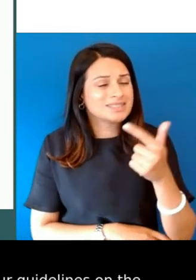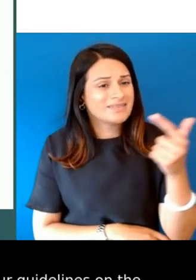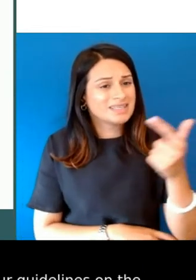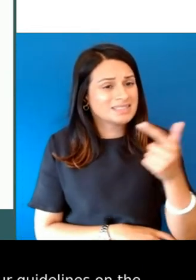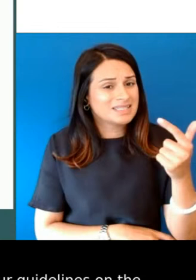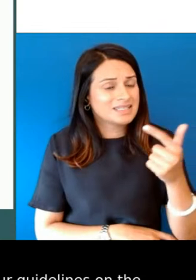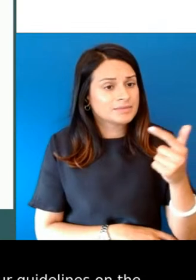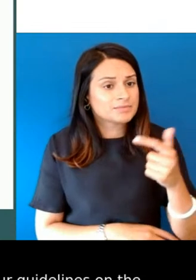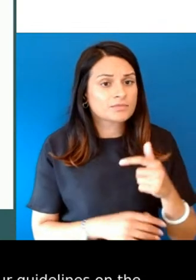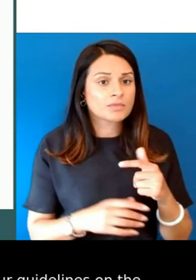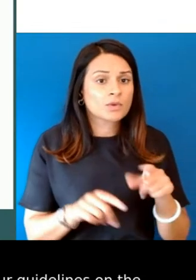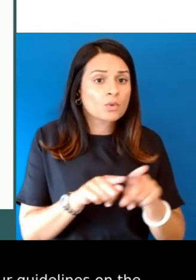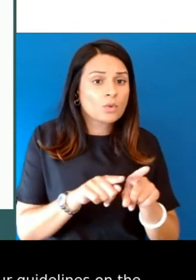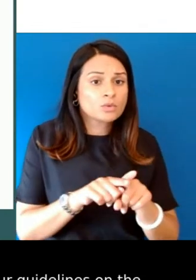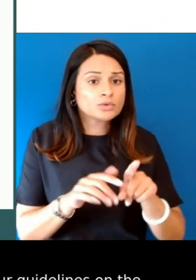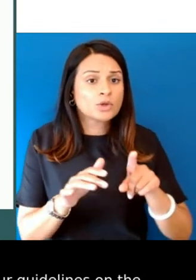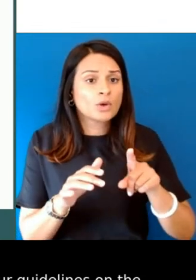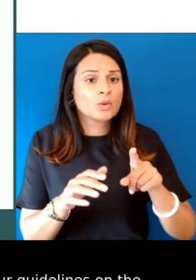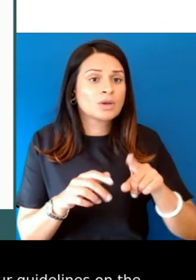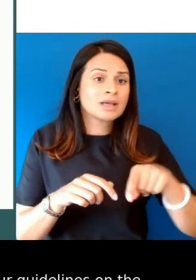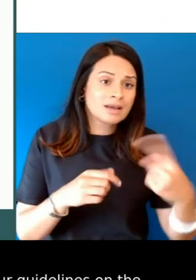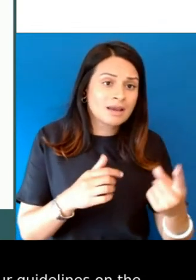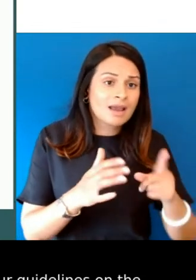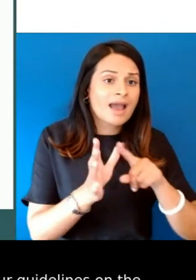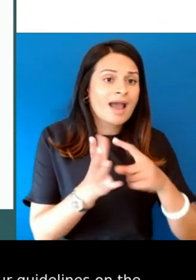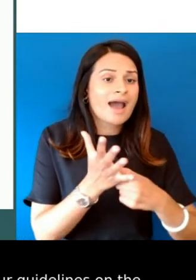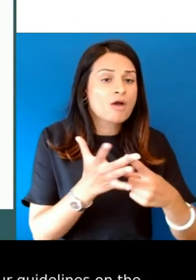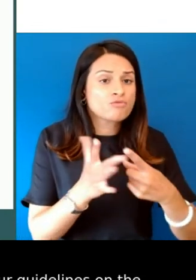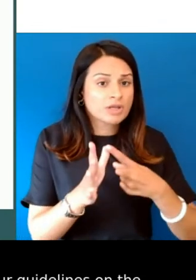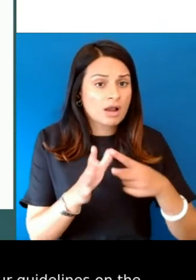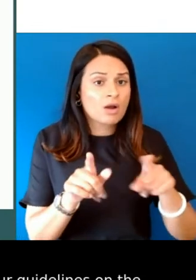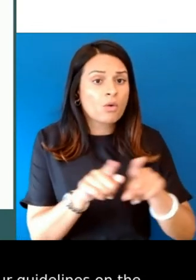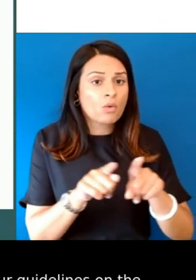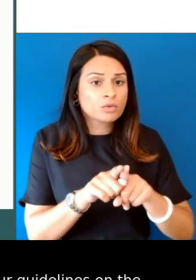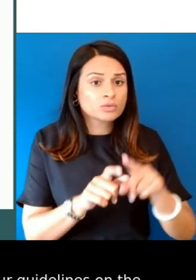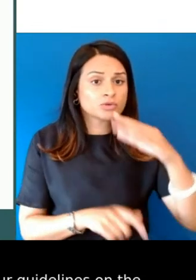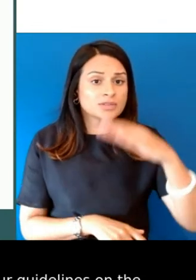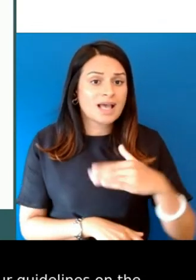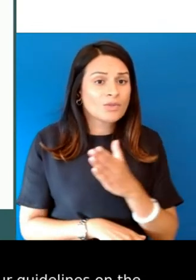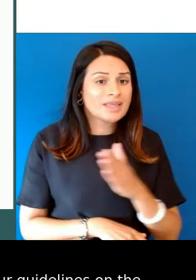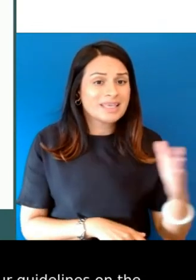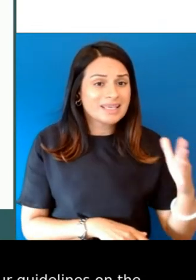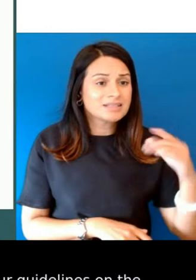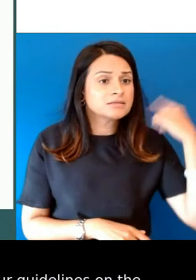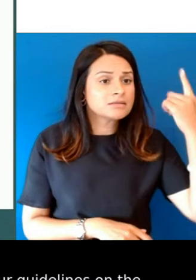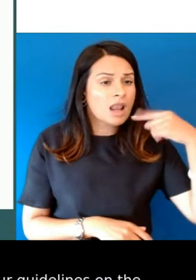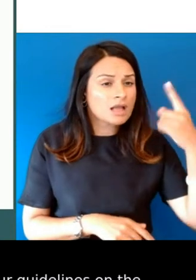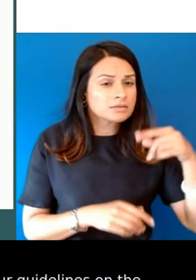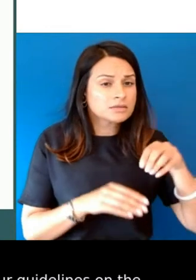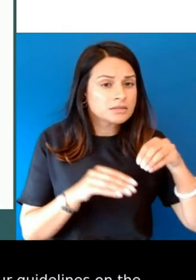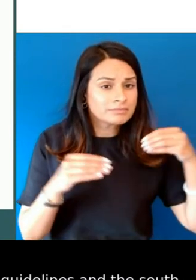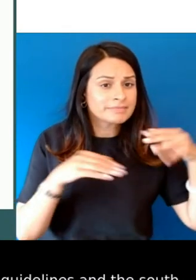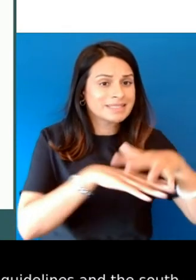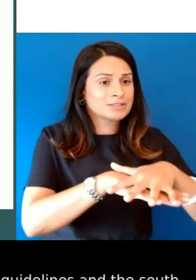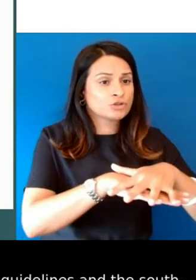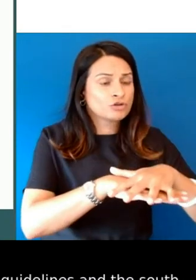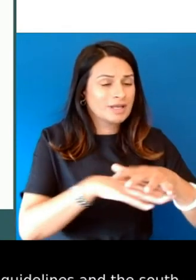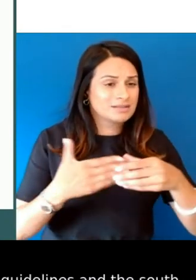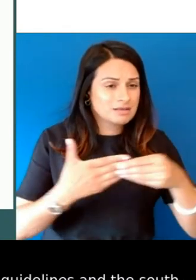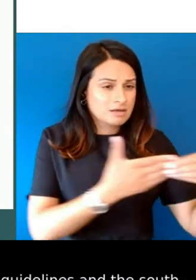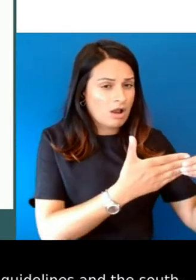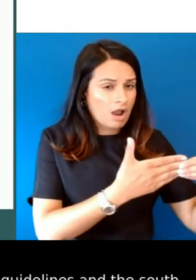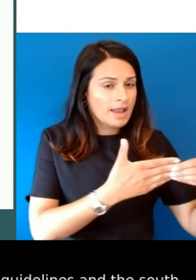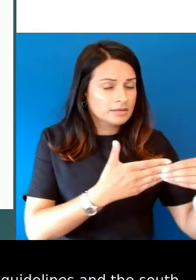the area guidelines and the southeast london integrated guideline which i'll go through in a little while the area